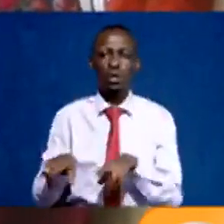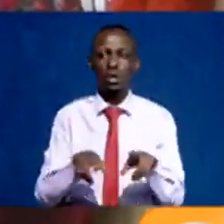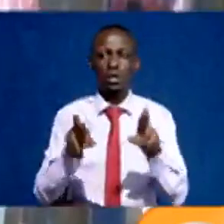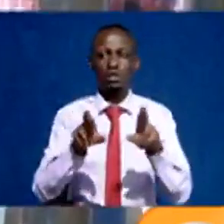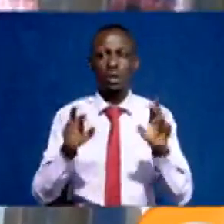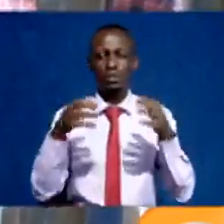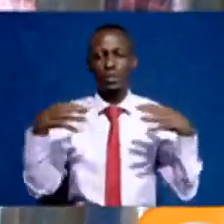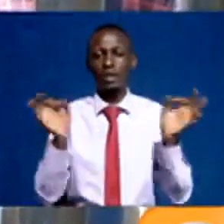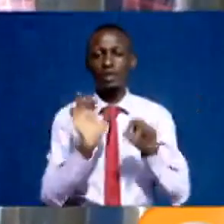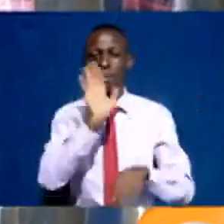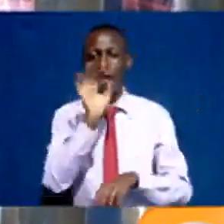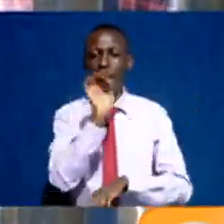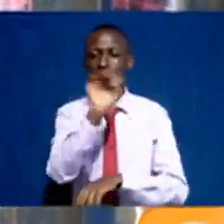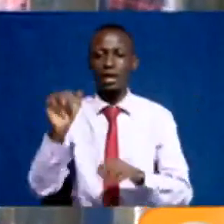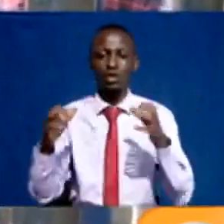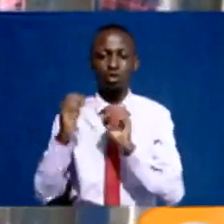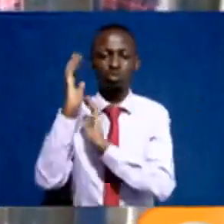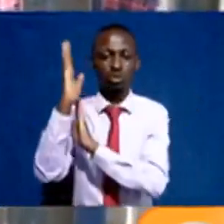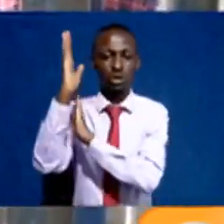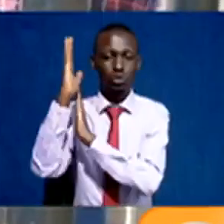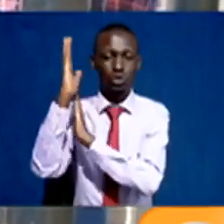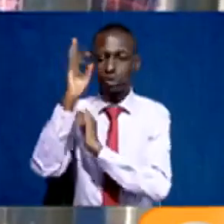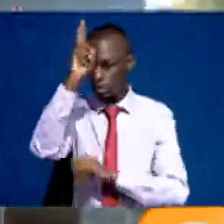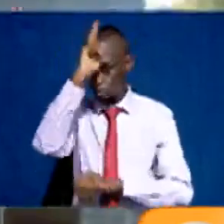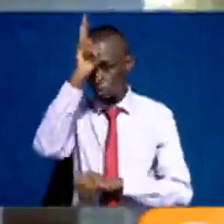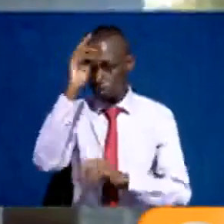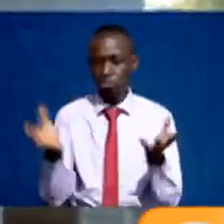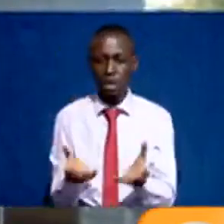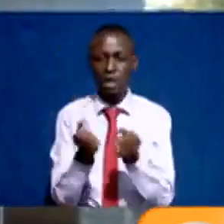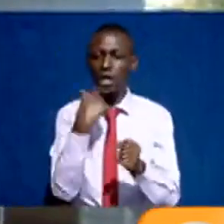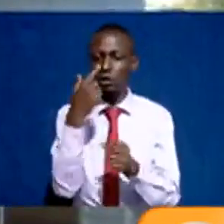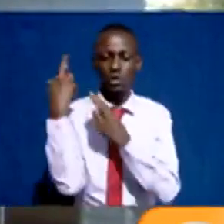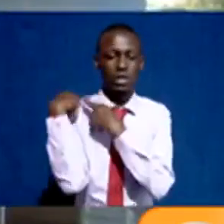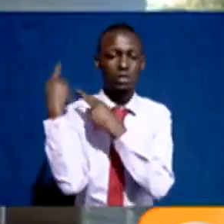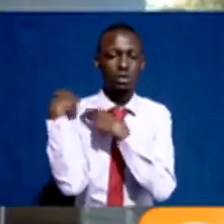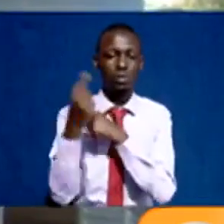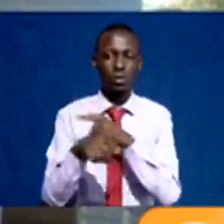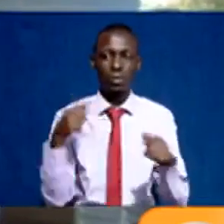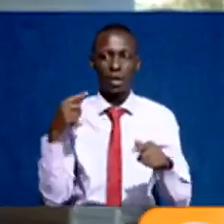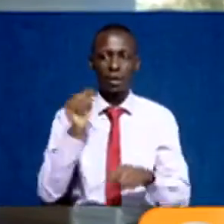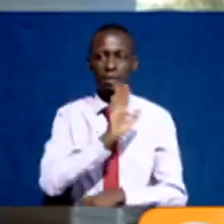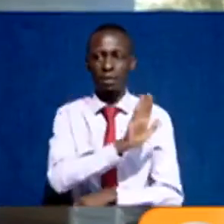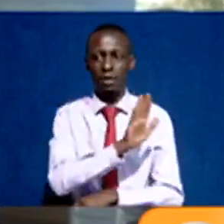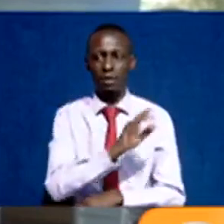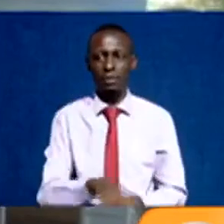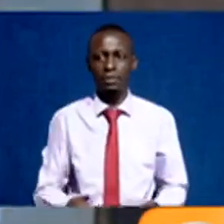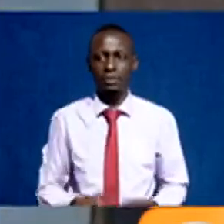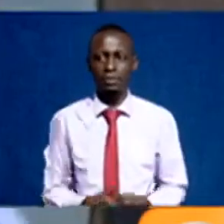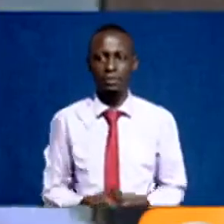family has appealed to security agencies to arrest culprits behind his murder.